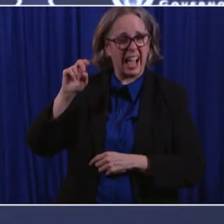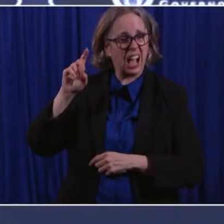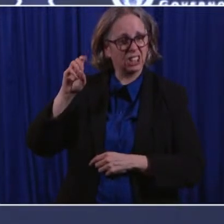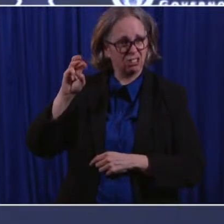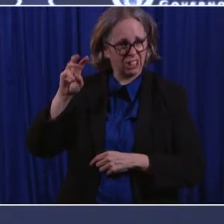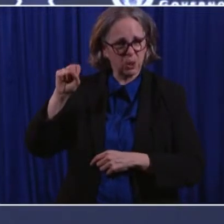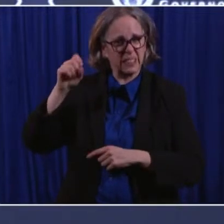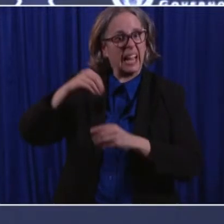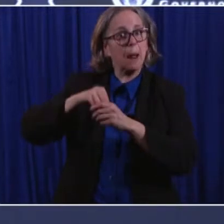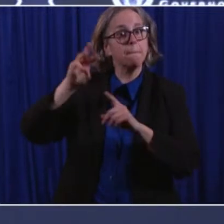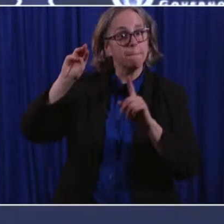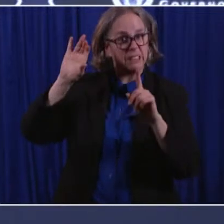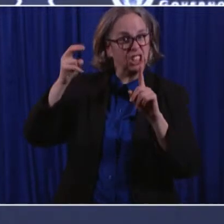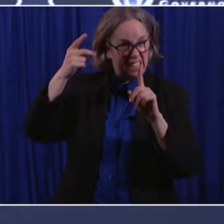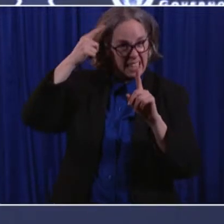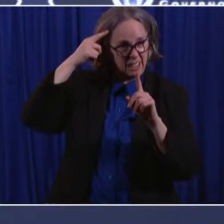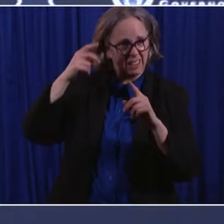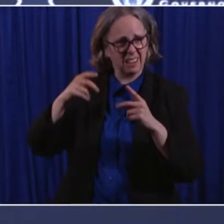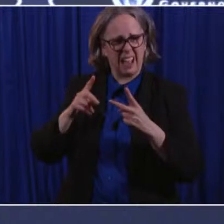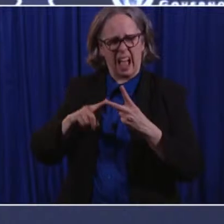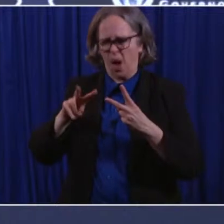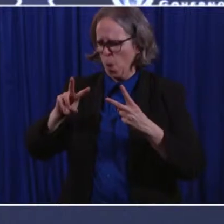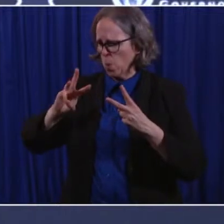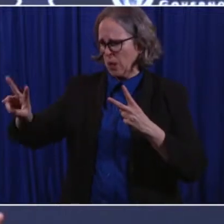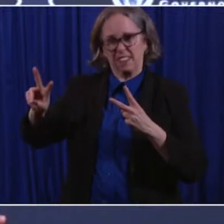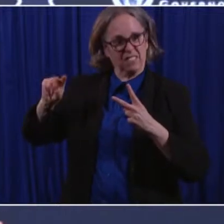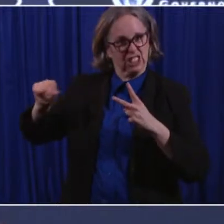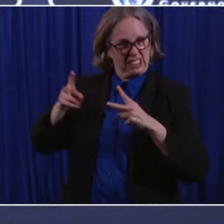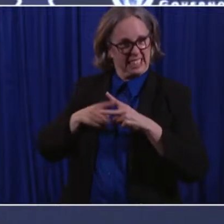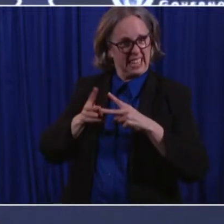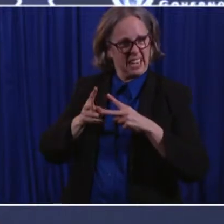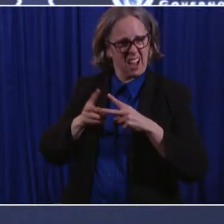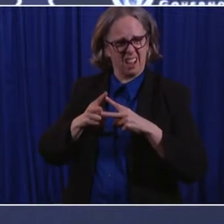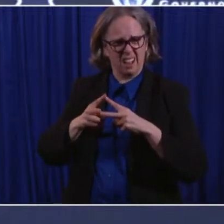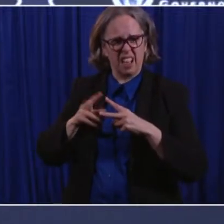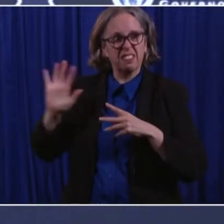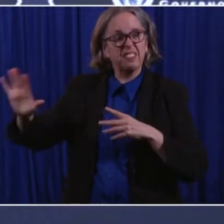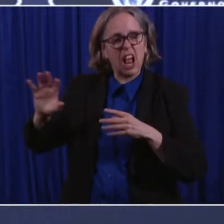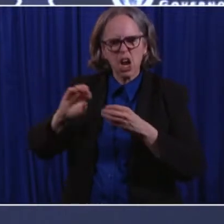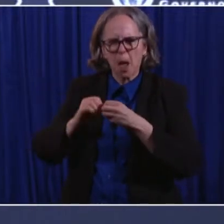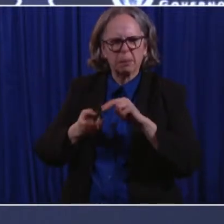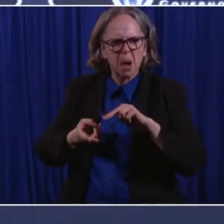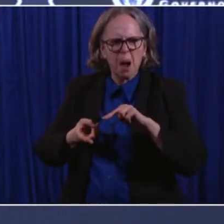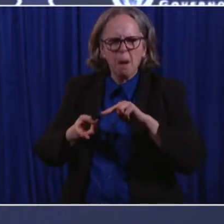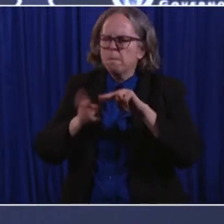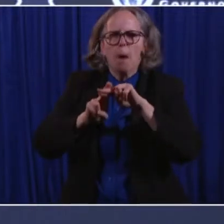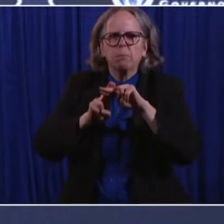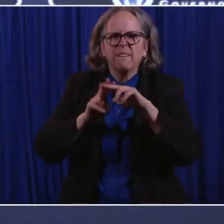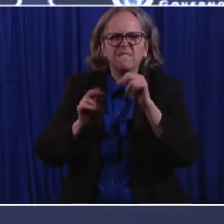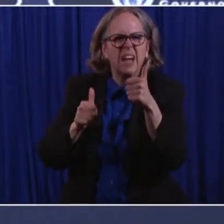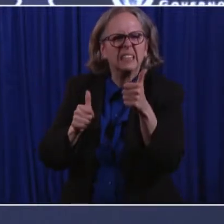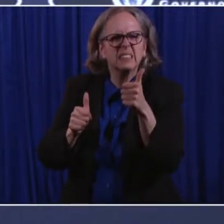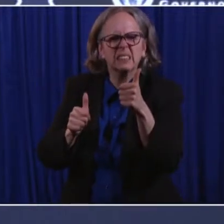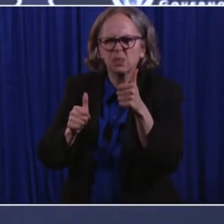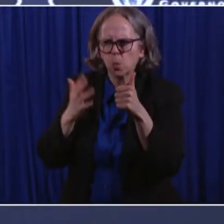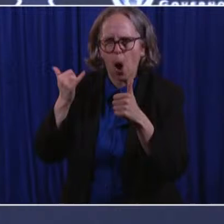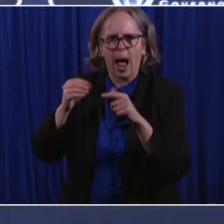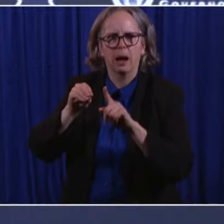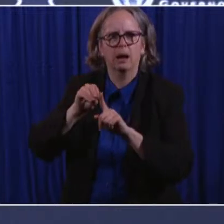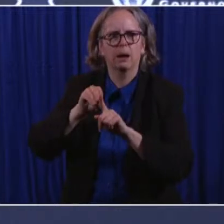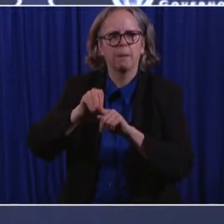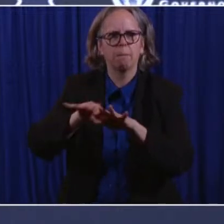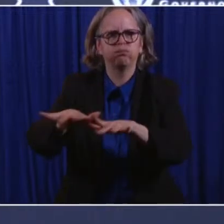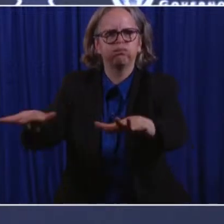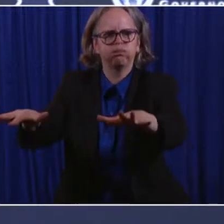they were seeing a significant uptick. So we don't want to become alarmed. We just need to stay focused. We need to continue to